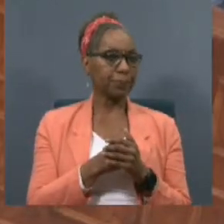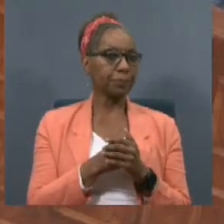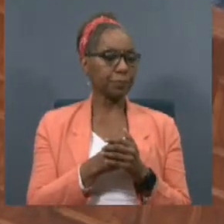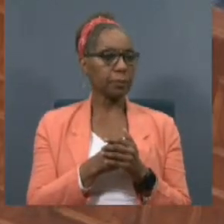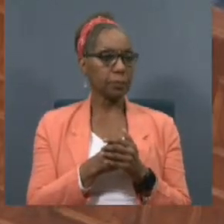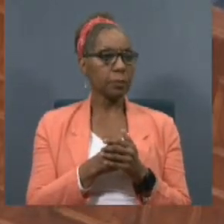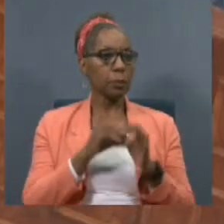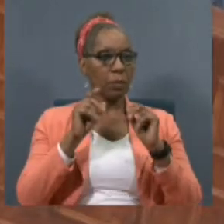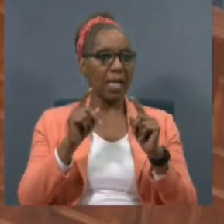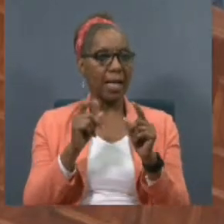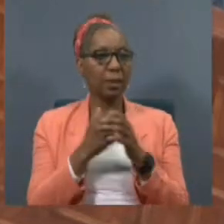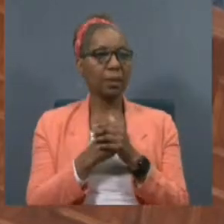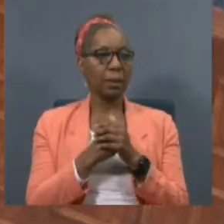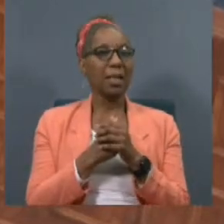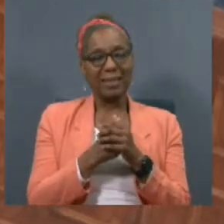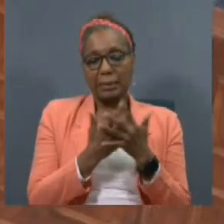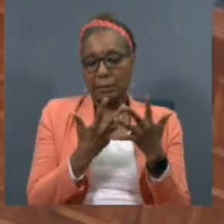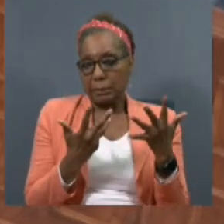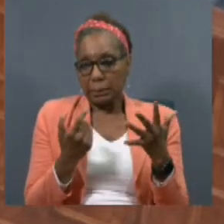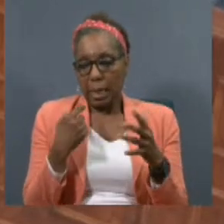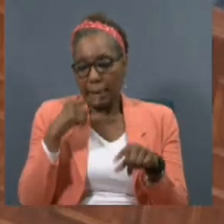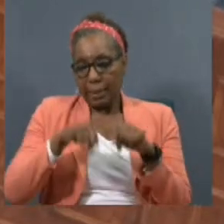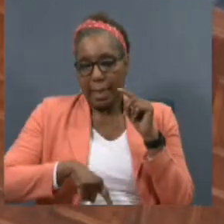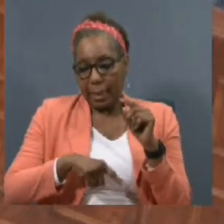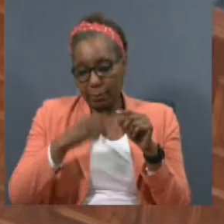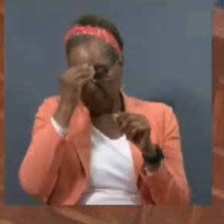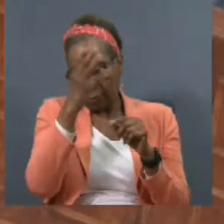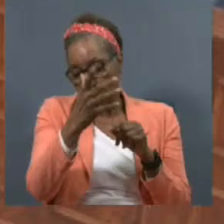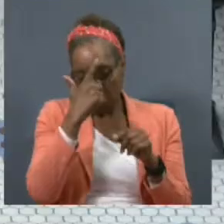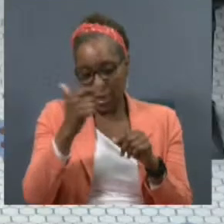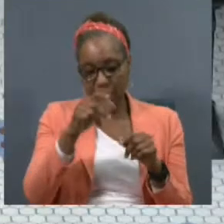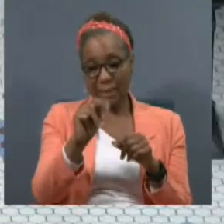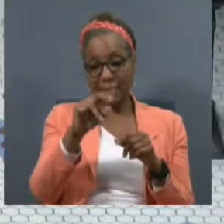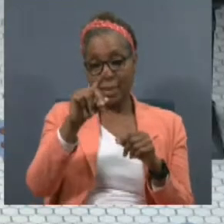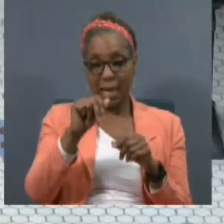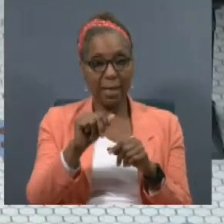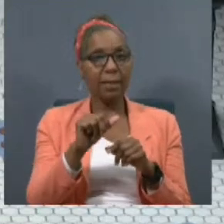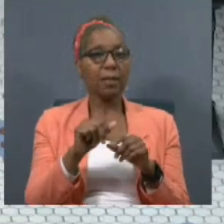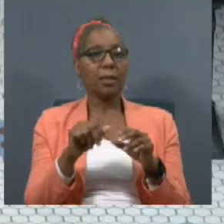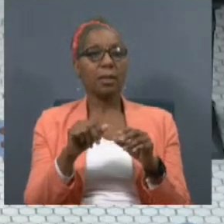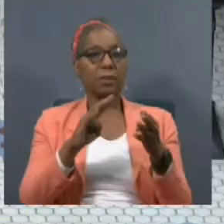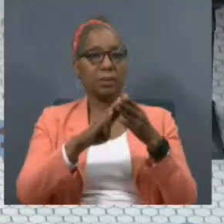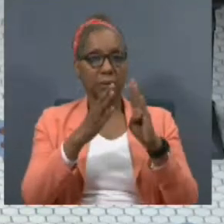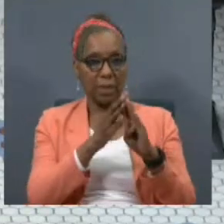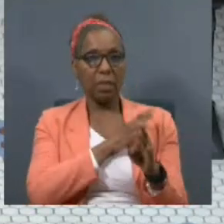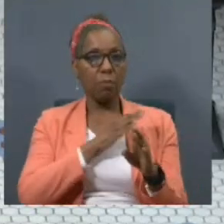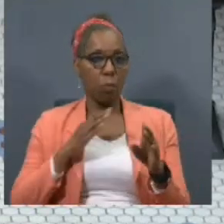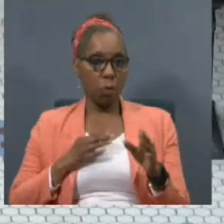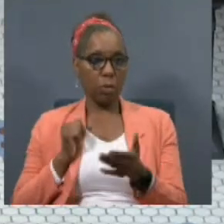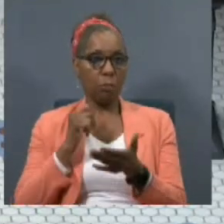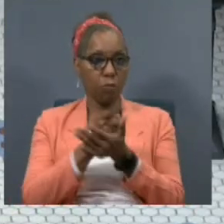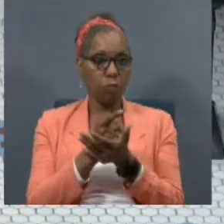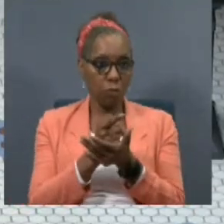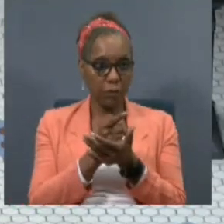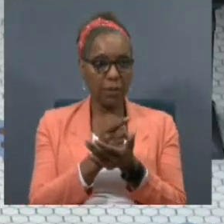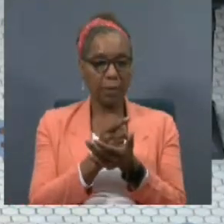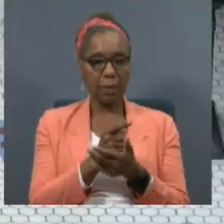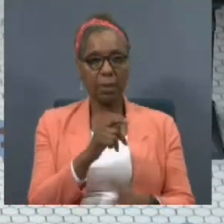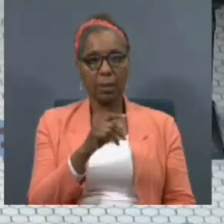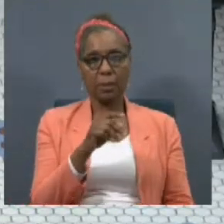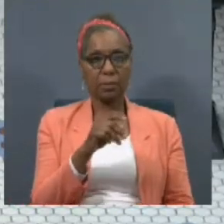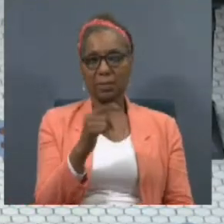Yeah, so I'm bound by an NDA, but the company is the city board approved Willow Bend Capital LLC.